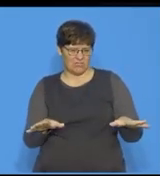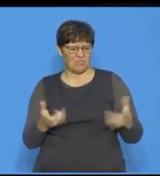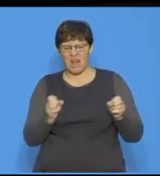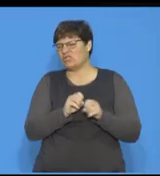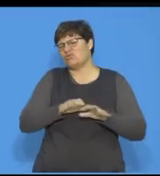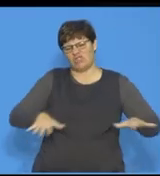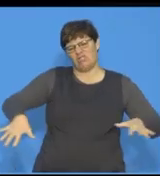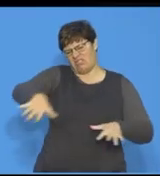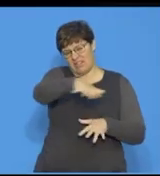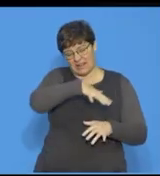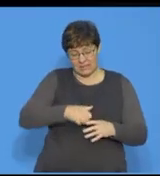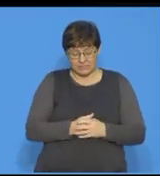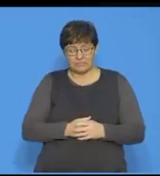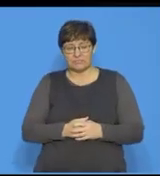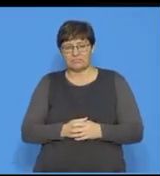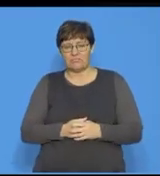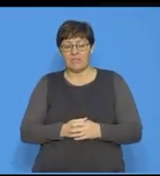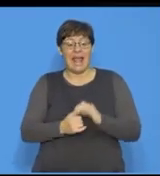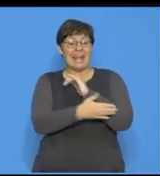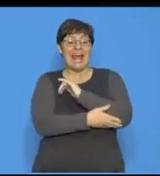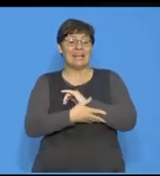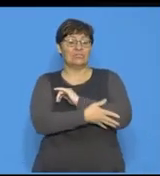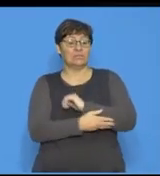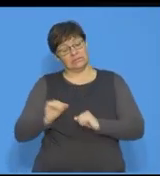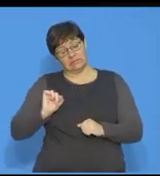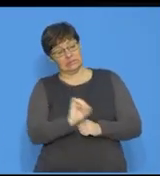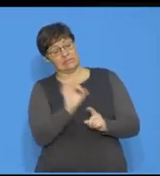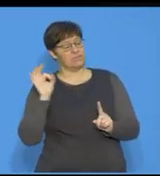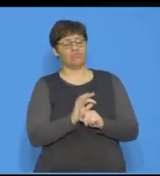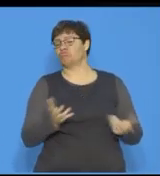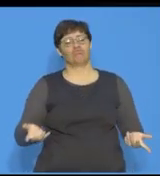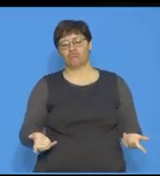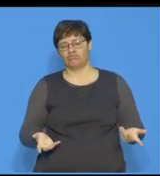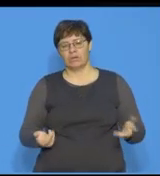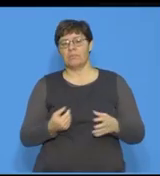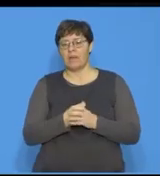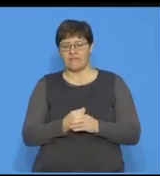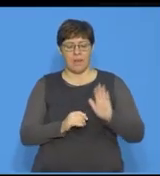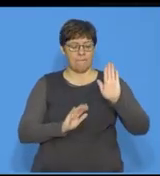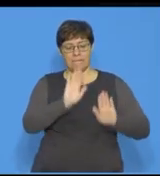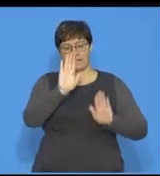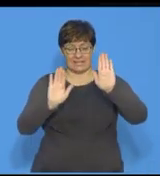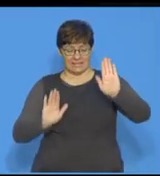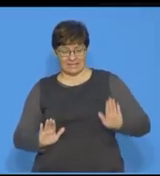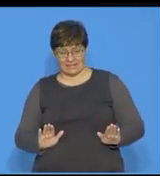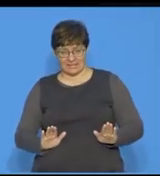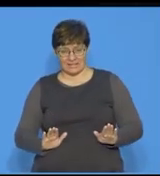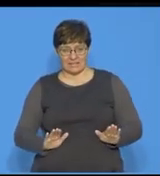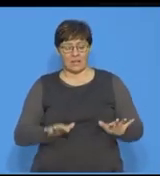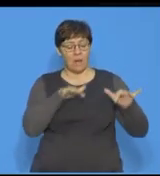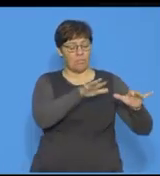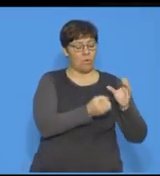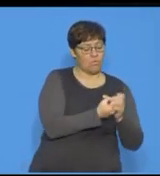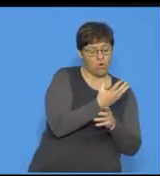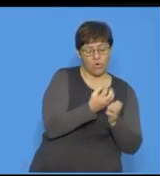particular country, but what they're doing is they're showing us three different patterns of